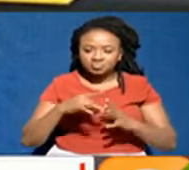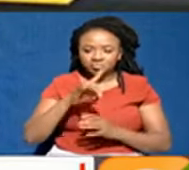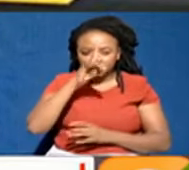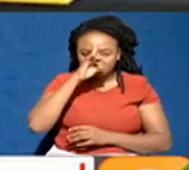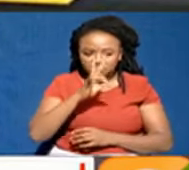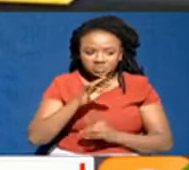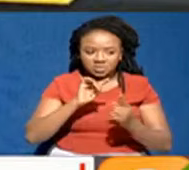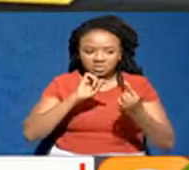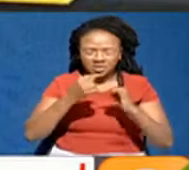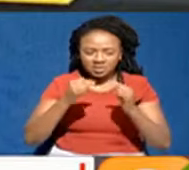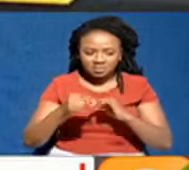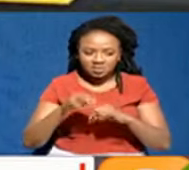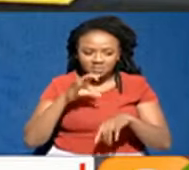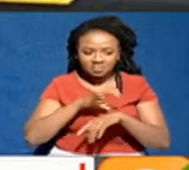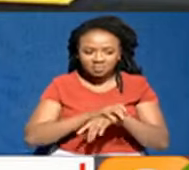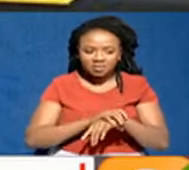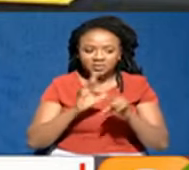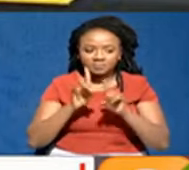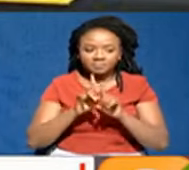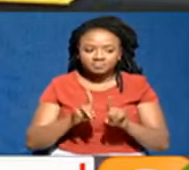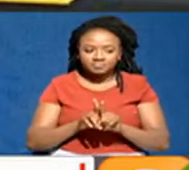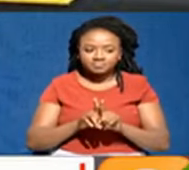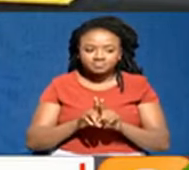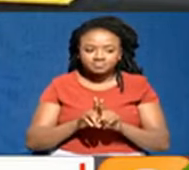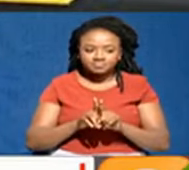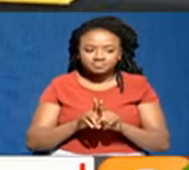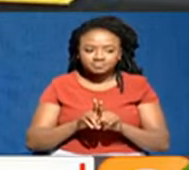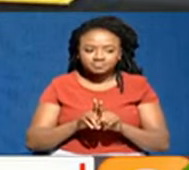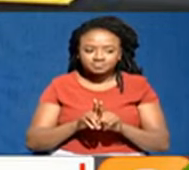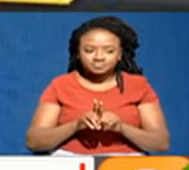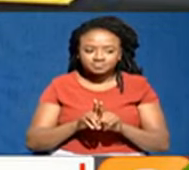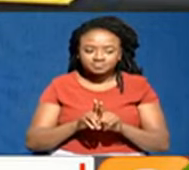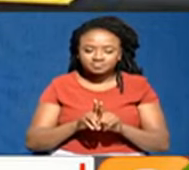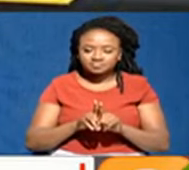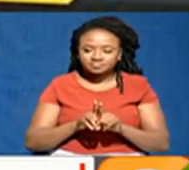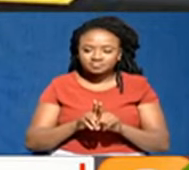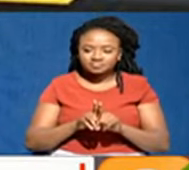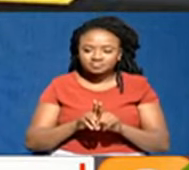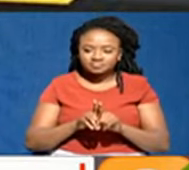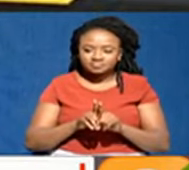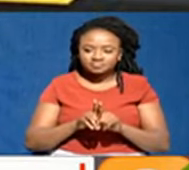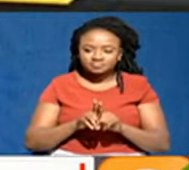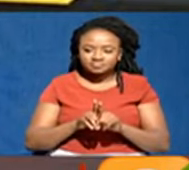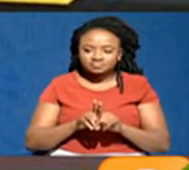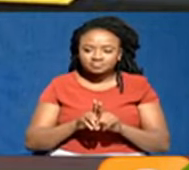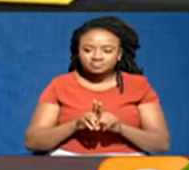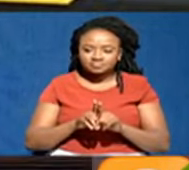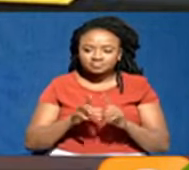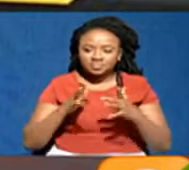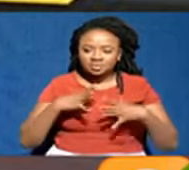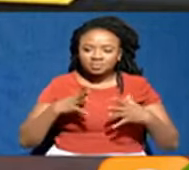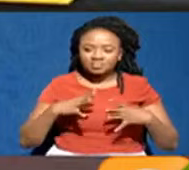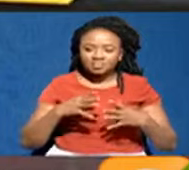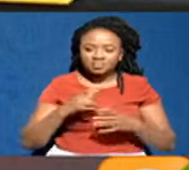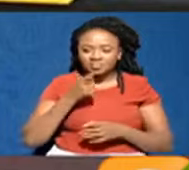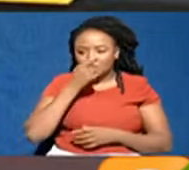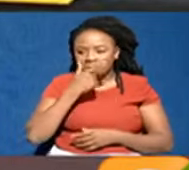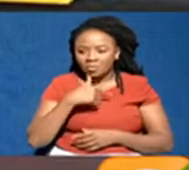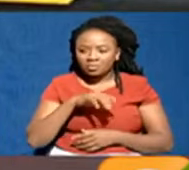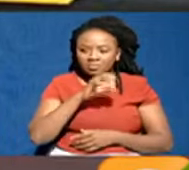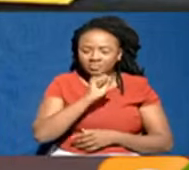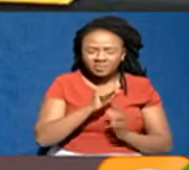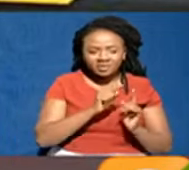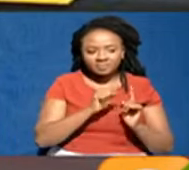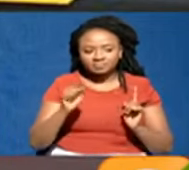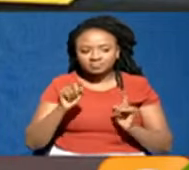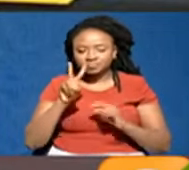injuries. And if you look at from these numbers that we're having, we have people between the age of 5 to 29.